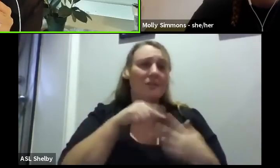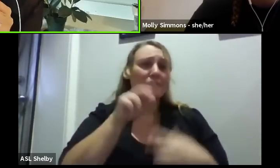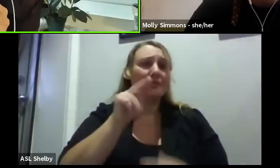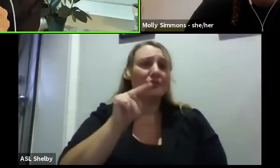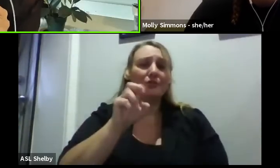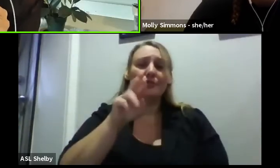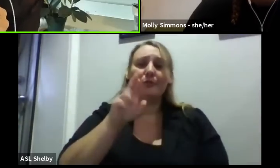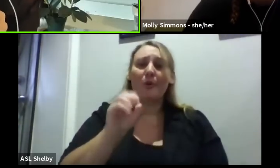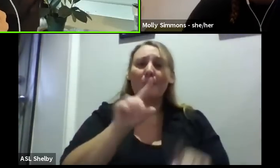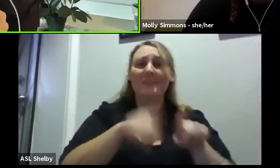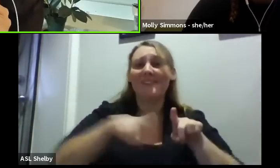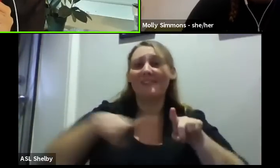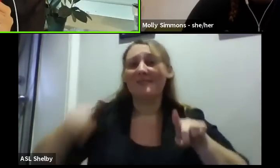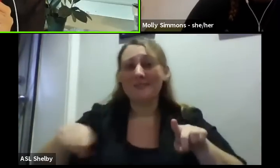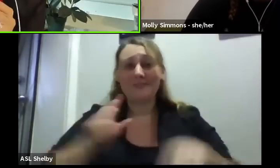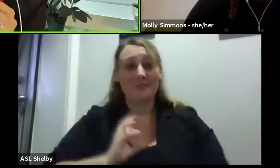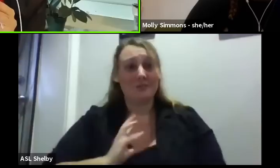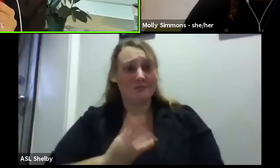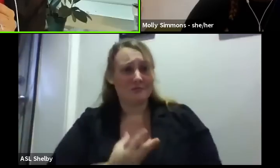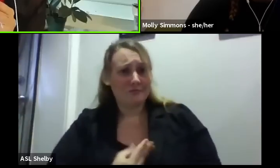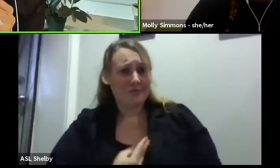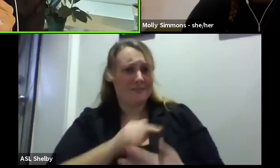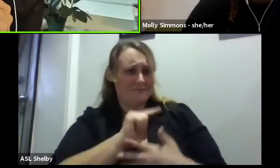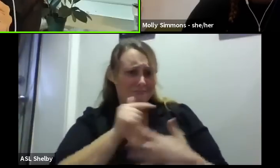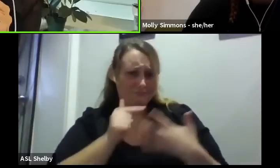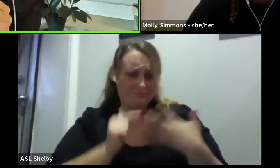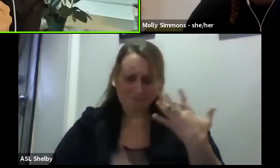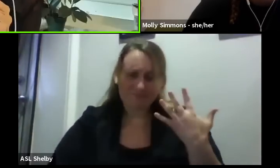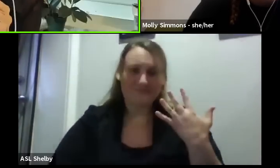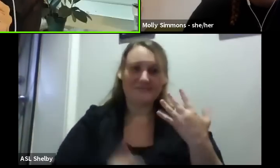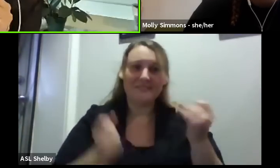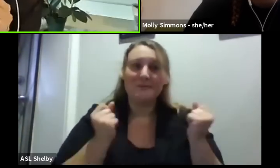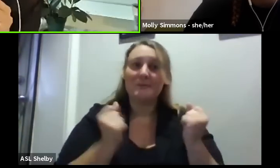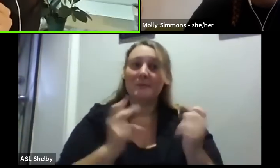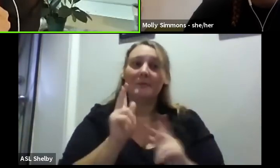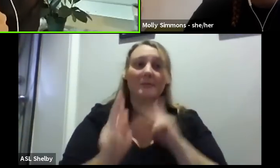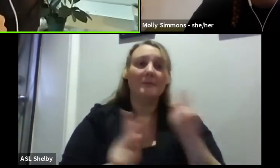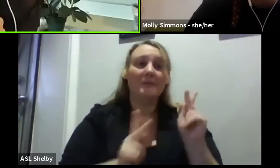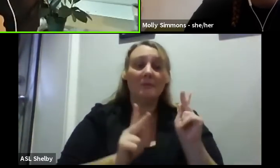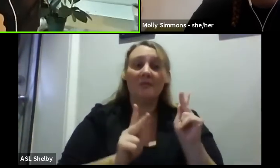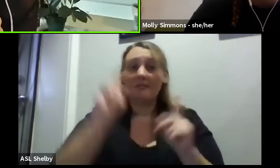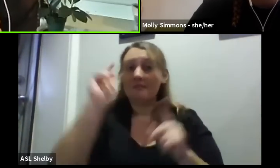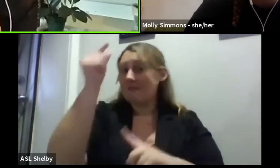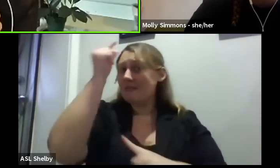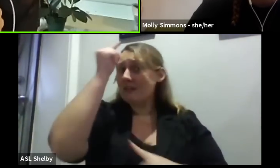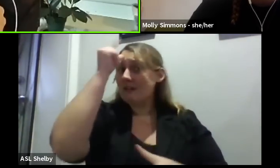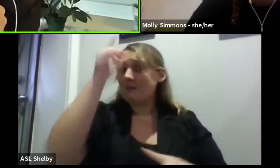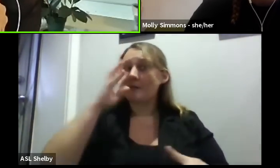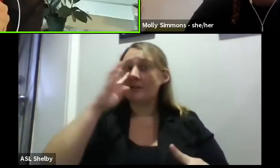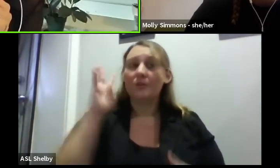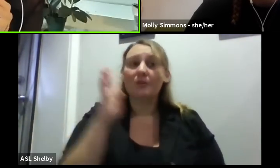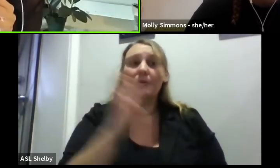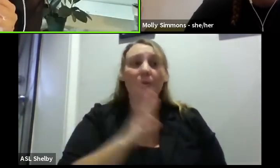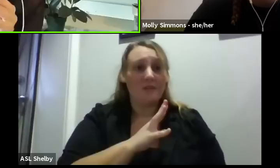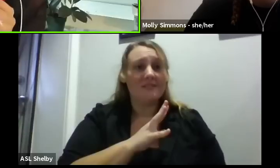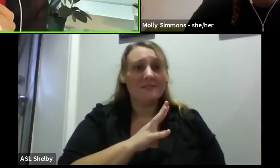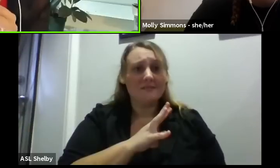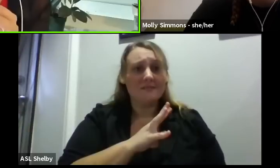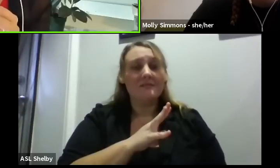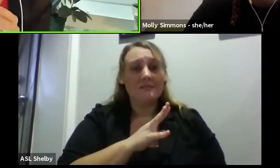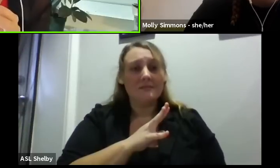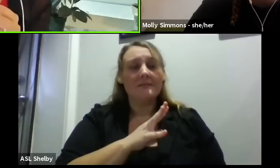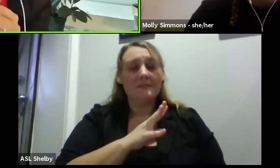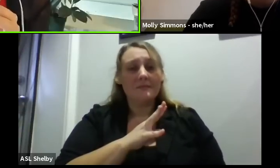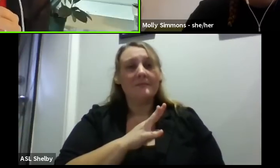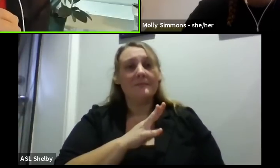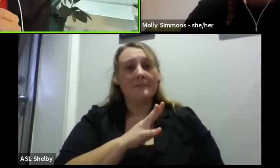discrimination. All people that our institution has not only long left neglected, but also still causes direct and